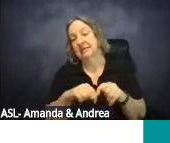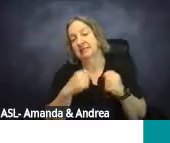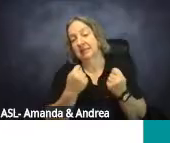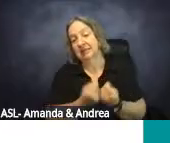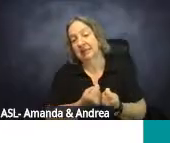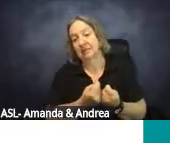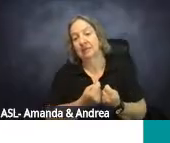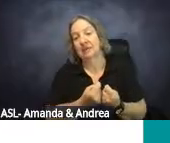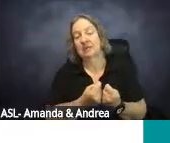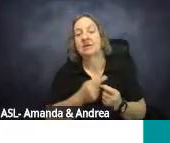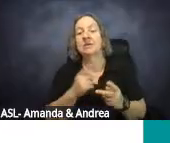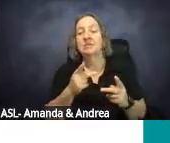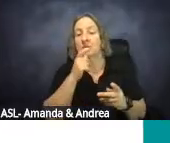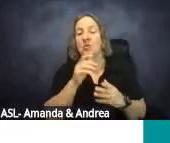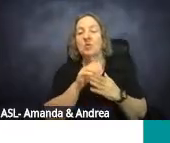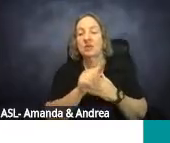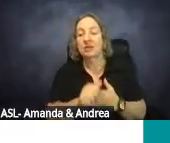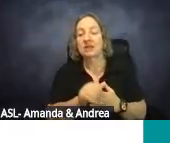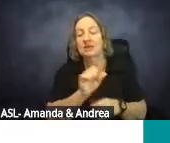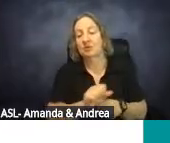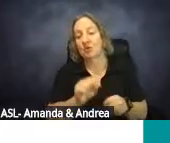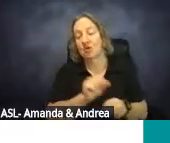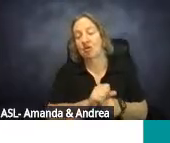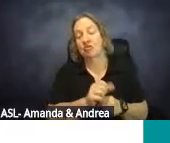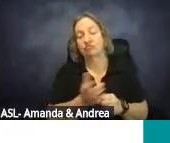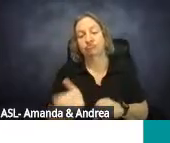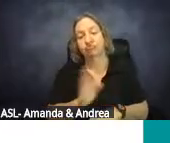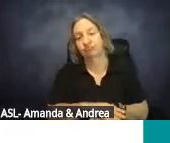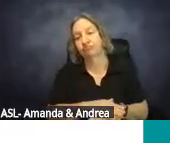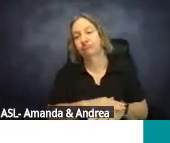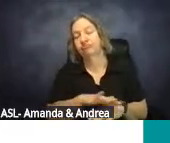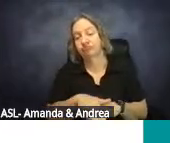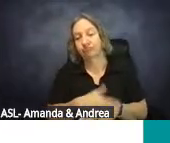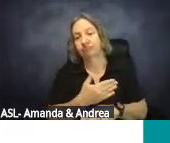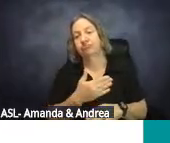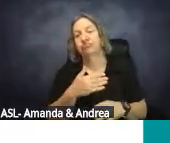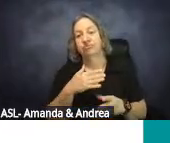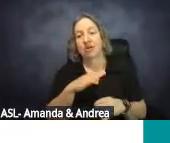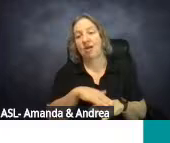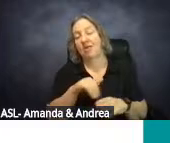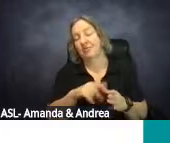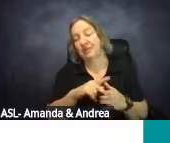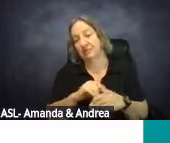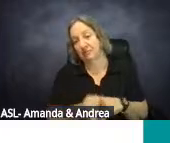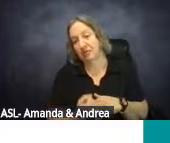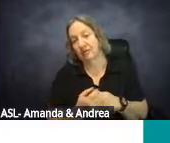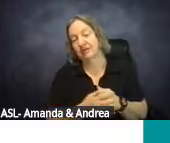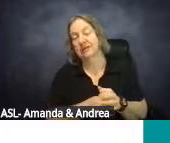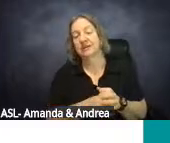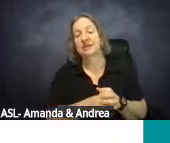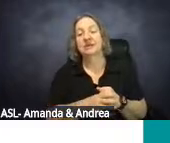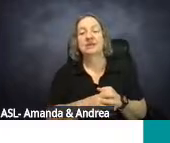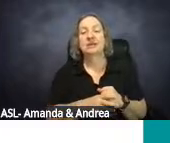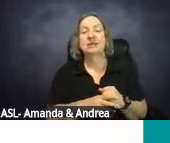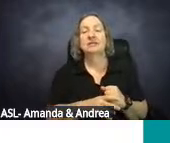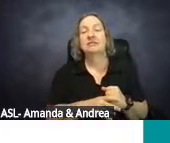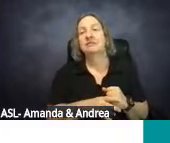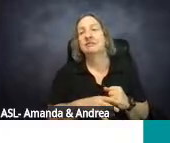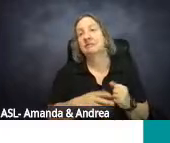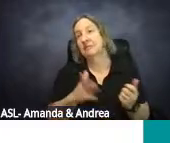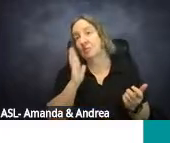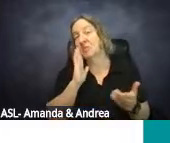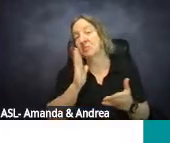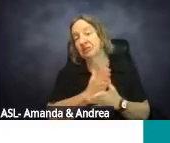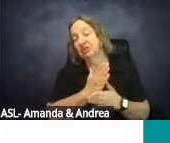are leading this work day in and day out on the project. And they'll be sharing with you kind